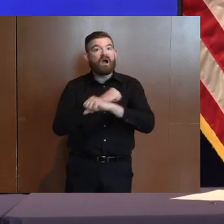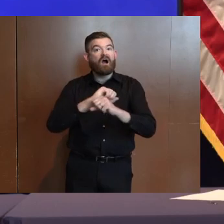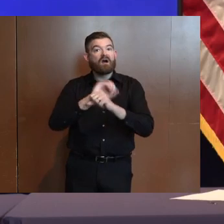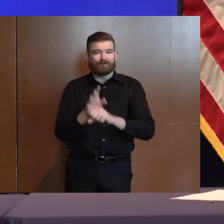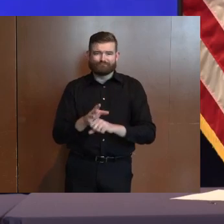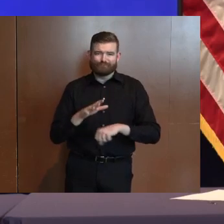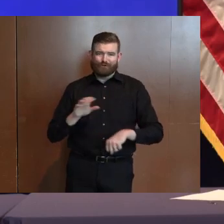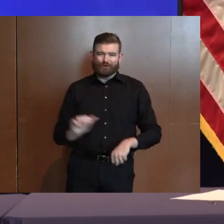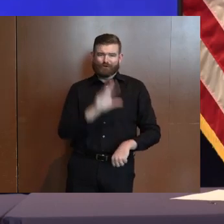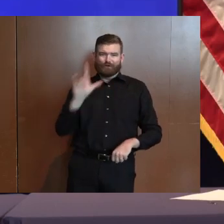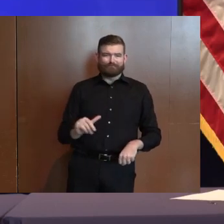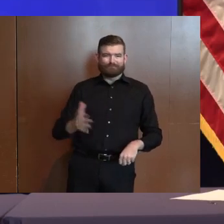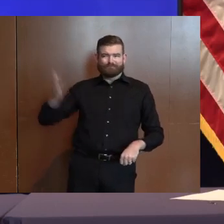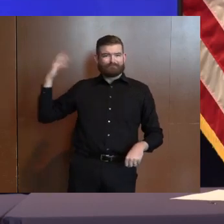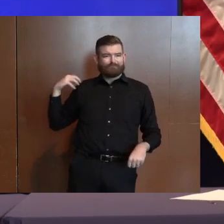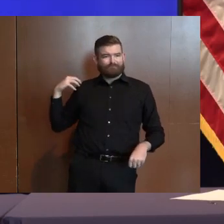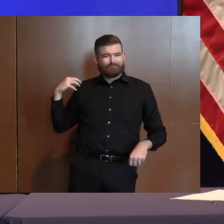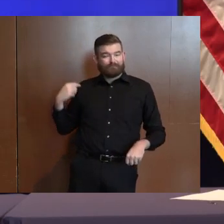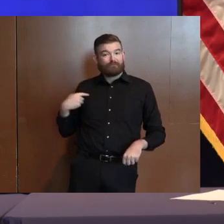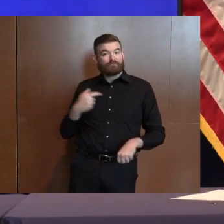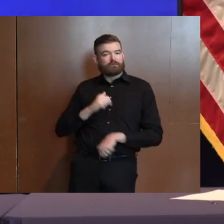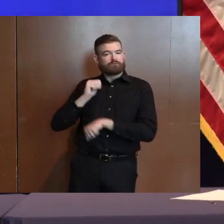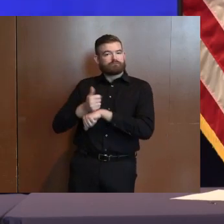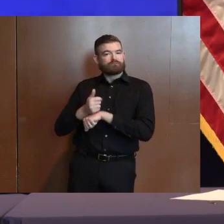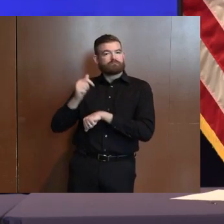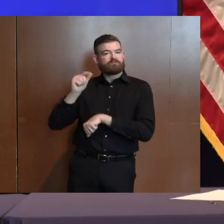of government task force on February 2nd.